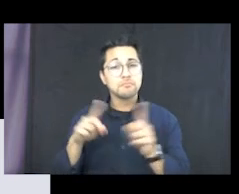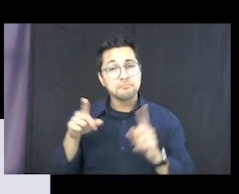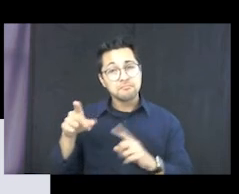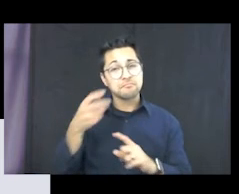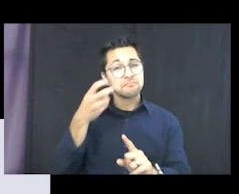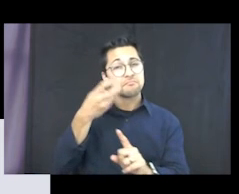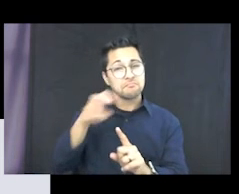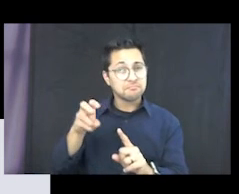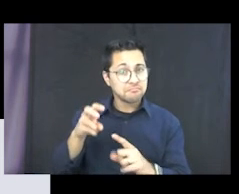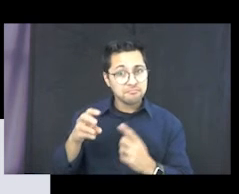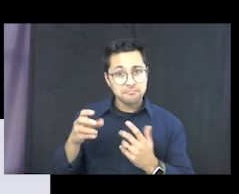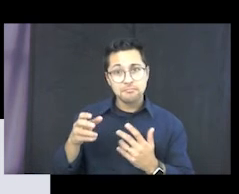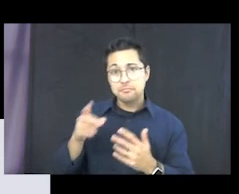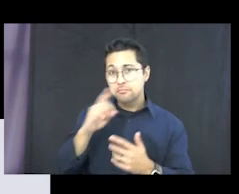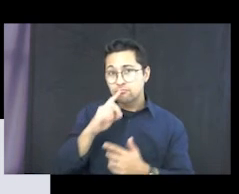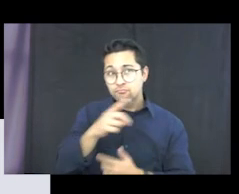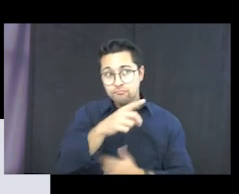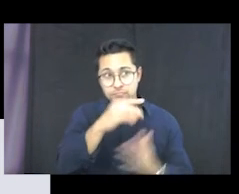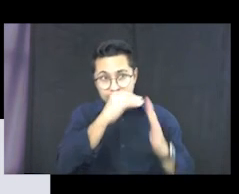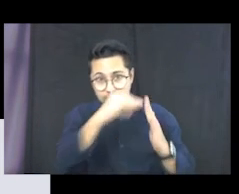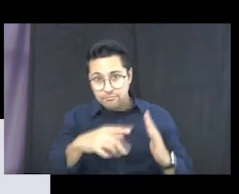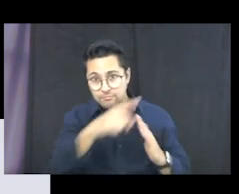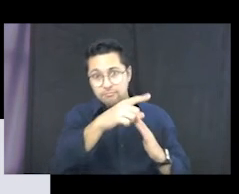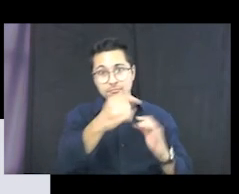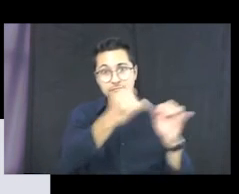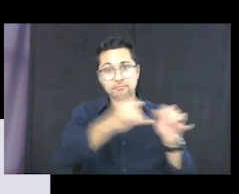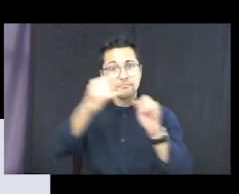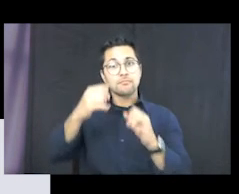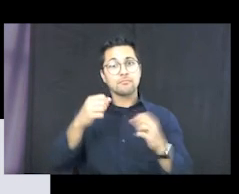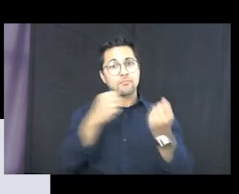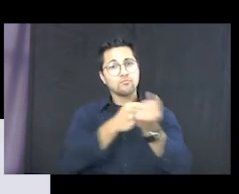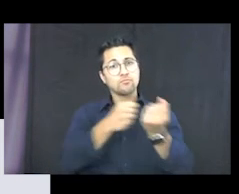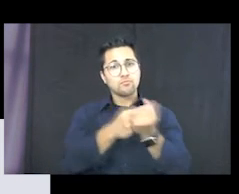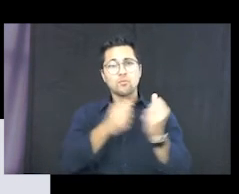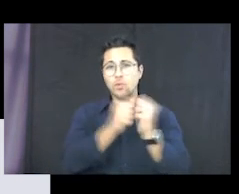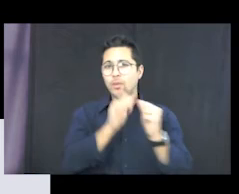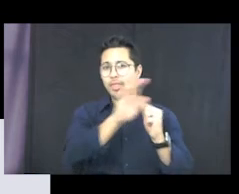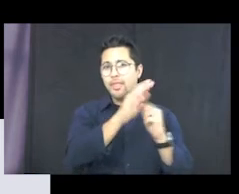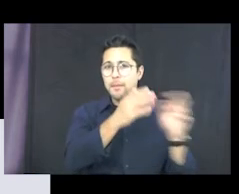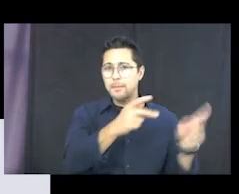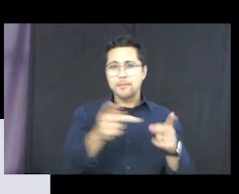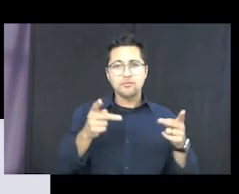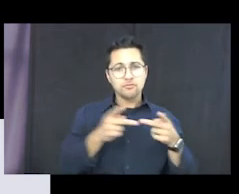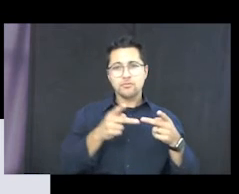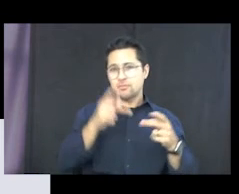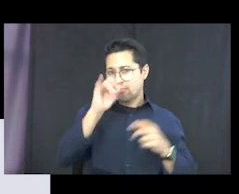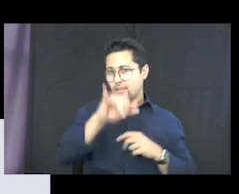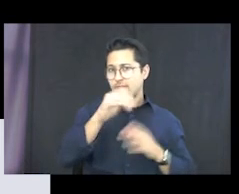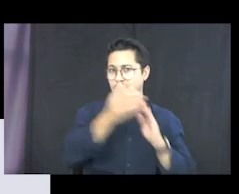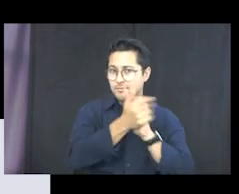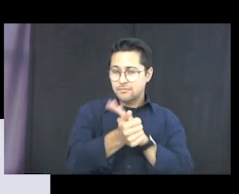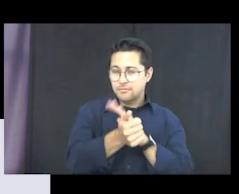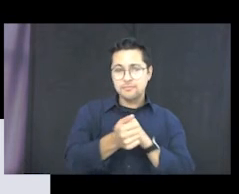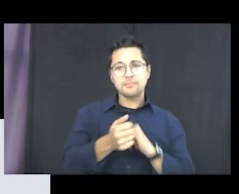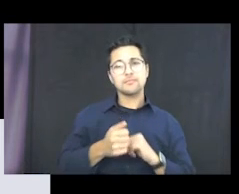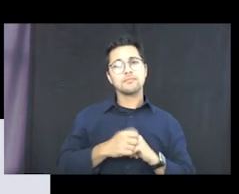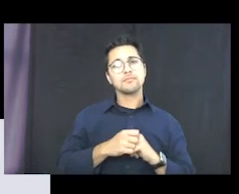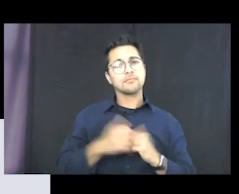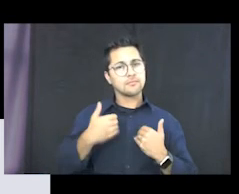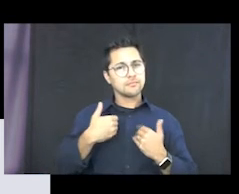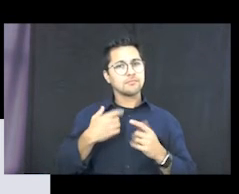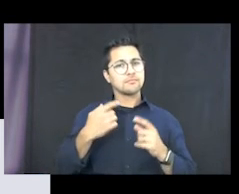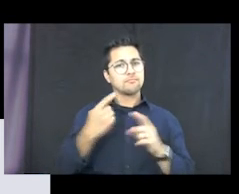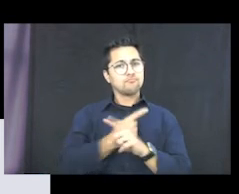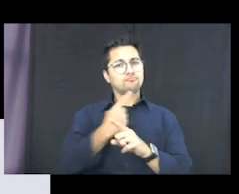shift will ensure that the students or the individuals are supported in their acquisition of the skill and strategies